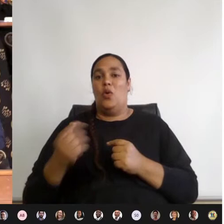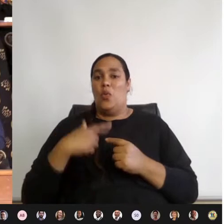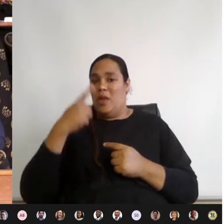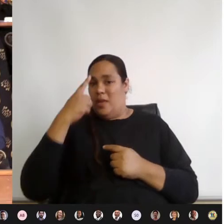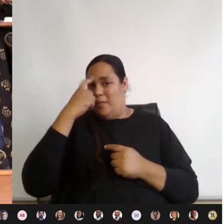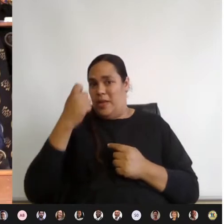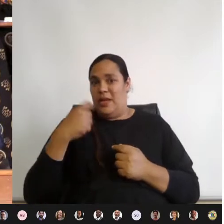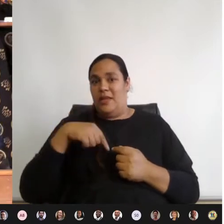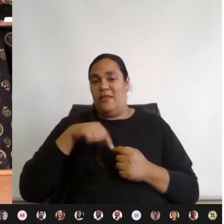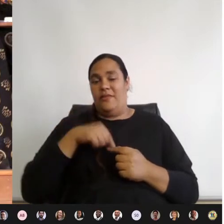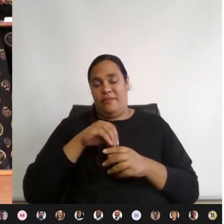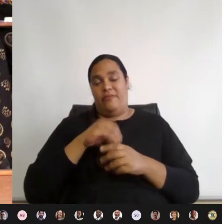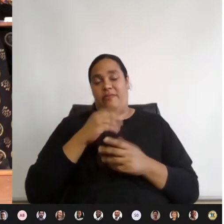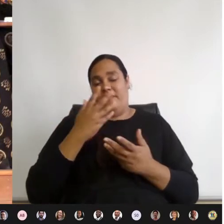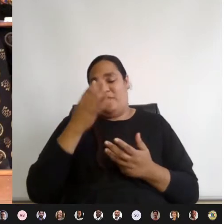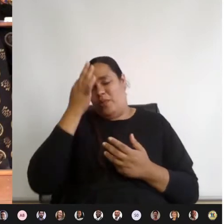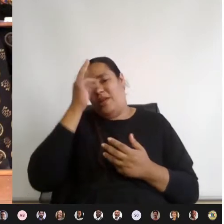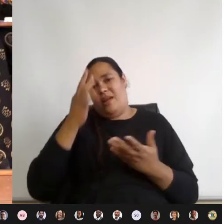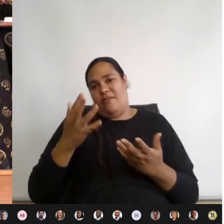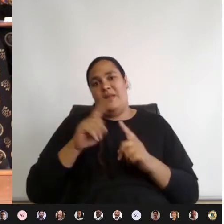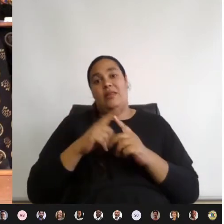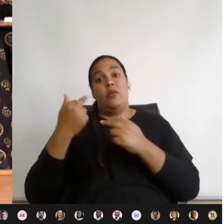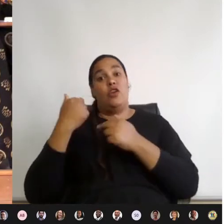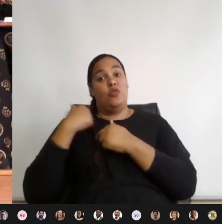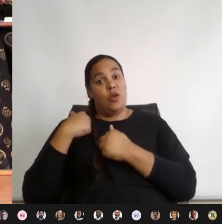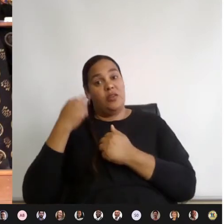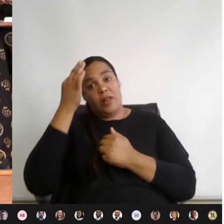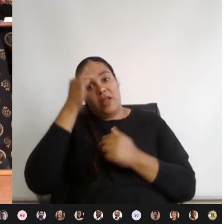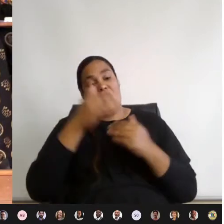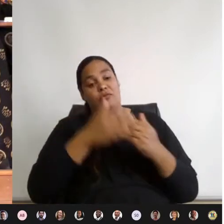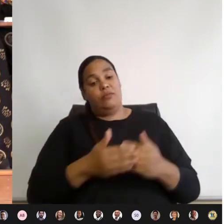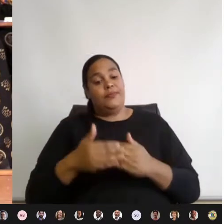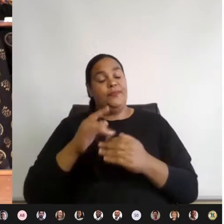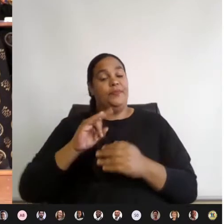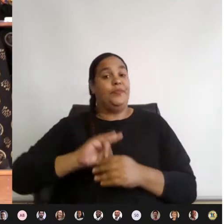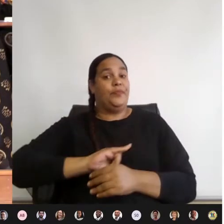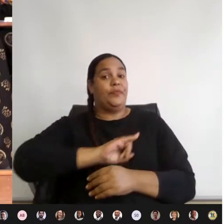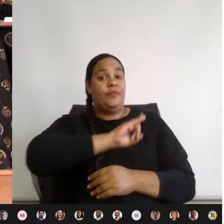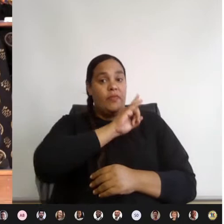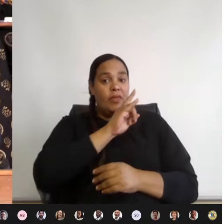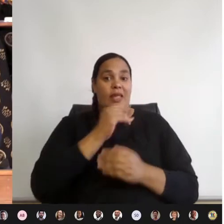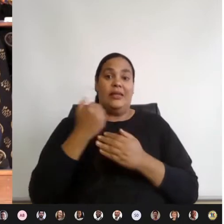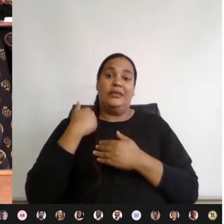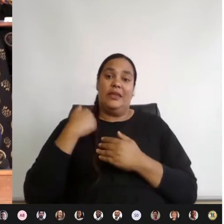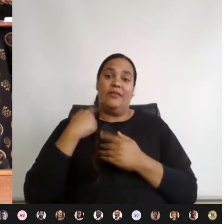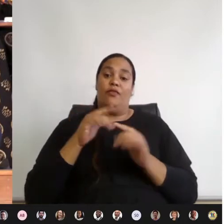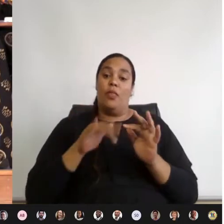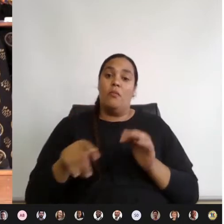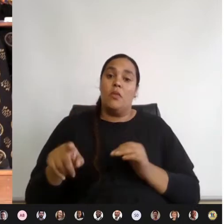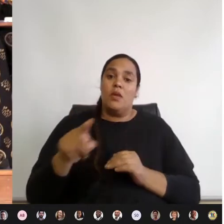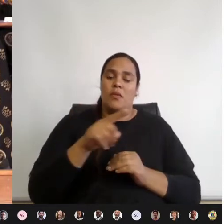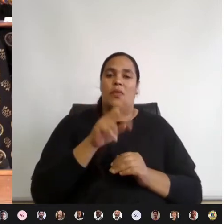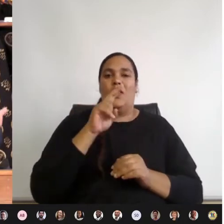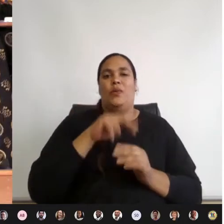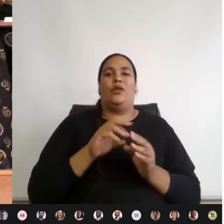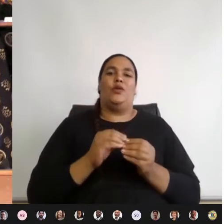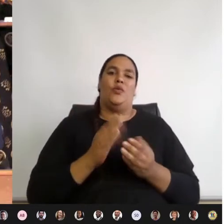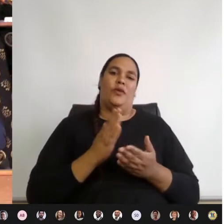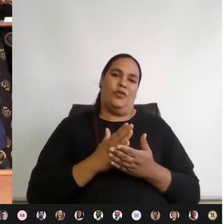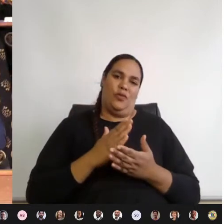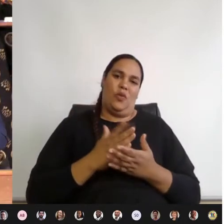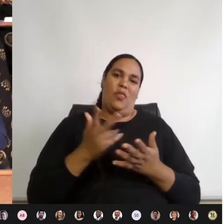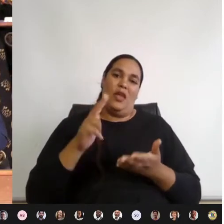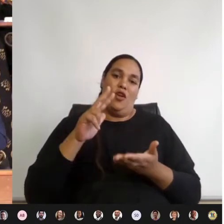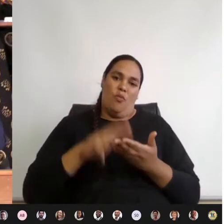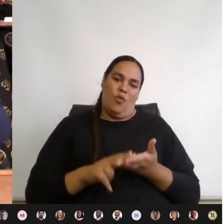a government. And I think as a responsible government looking after the health and safety of its citizens, we have to make sure that those approvals